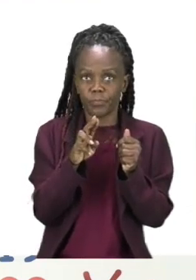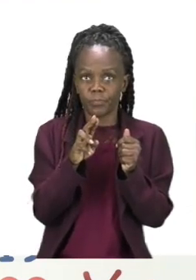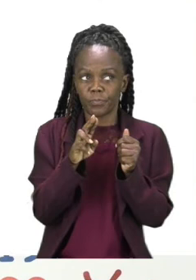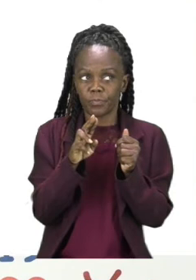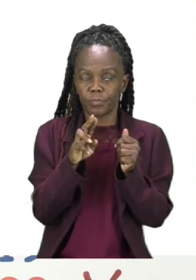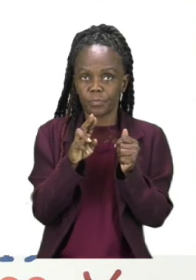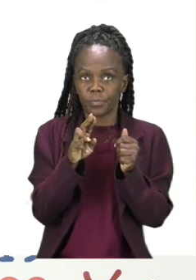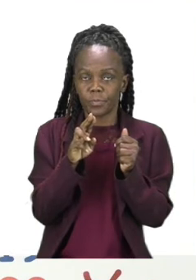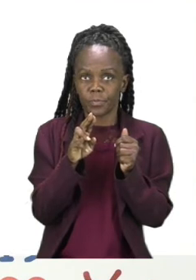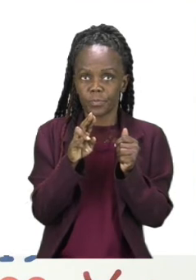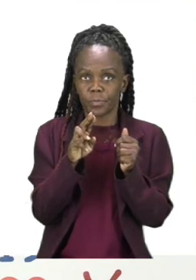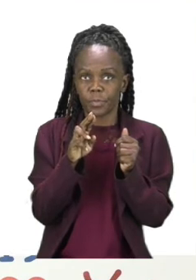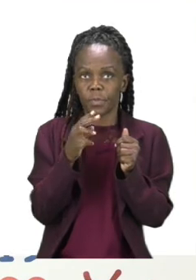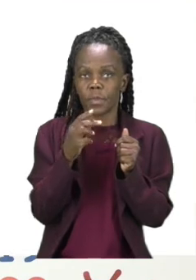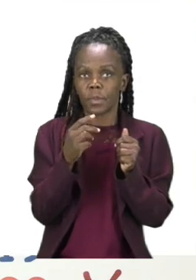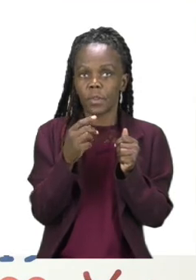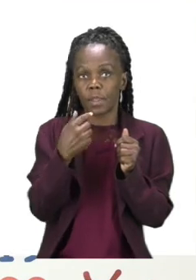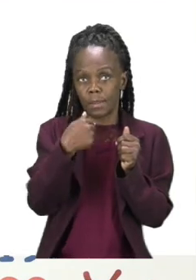ourselves, it is I.